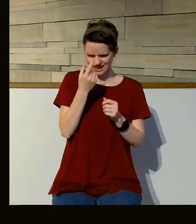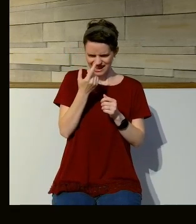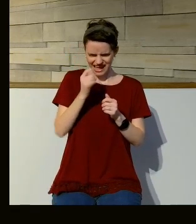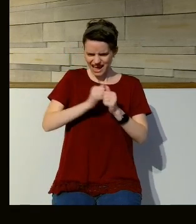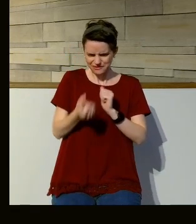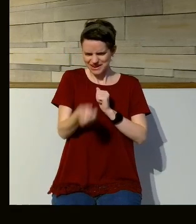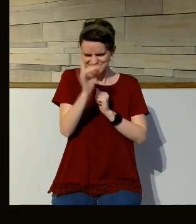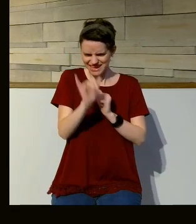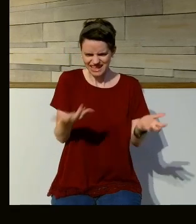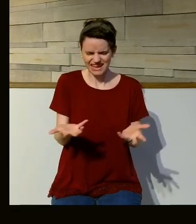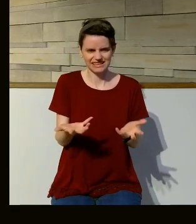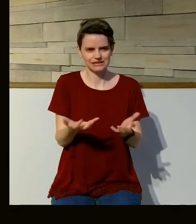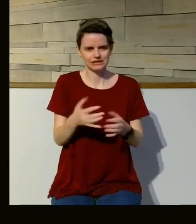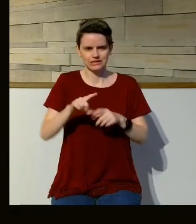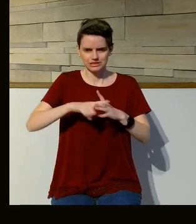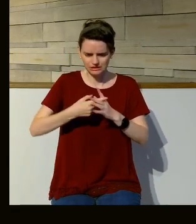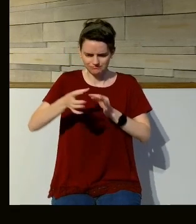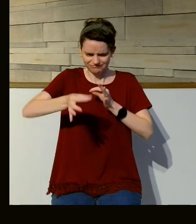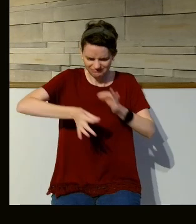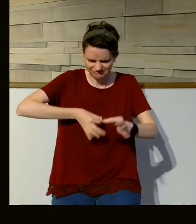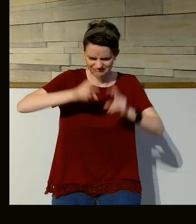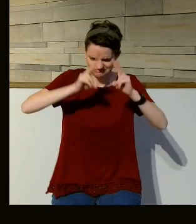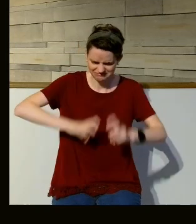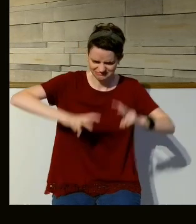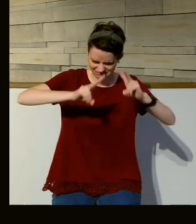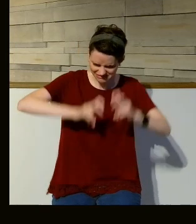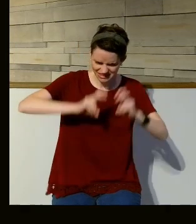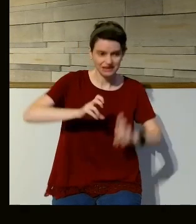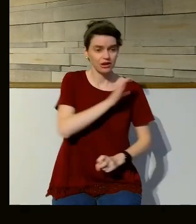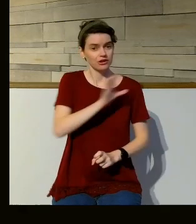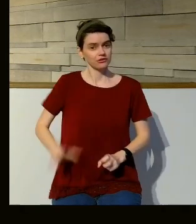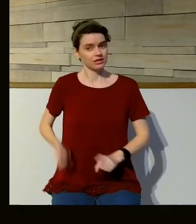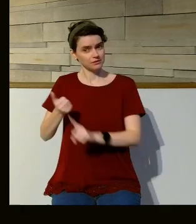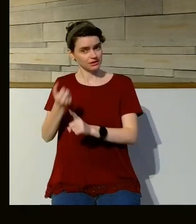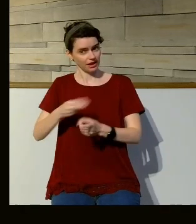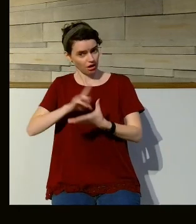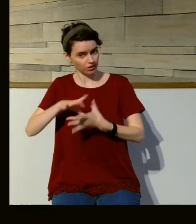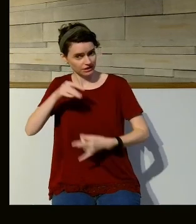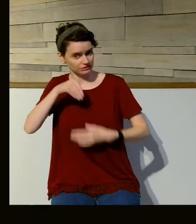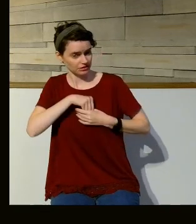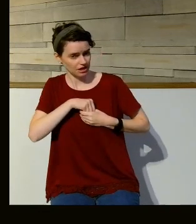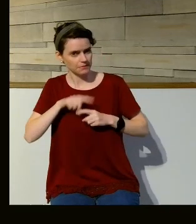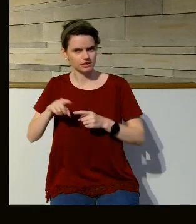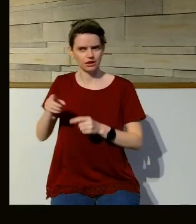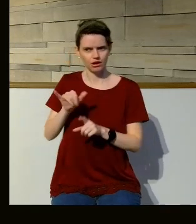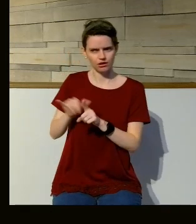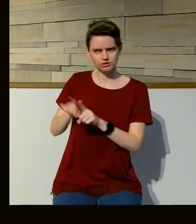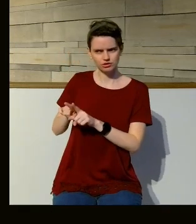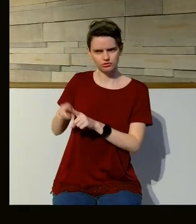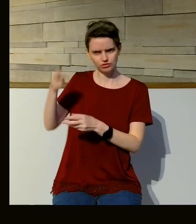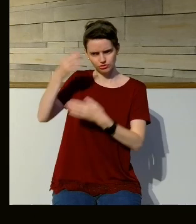substance? How do we articulate that? And they began to hammer this out. But what about Christ? Well, he had a divine nature, but he also had a human nature. So we could say that